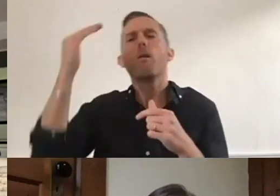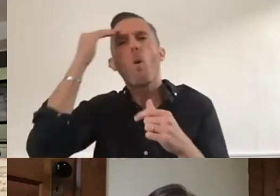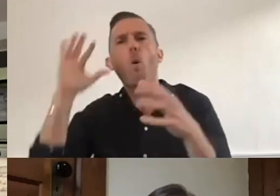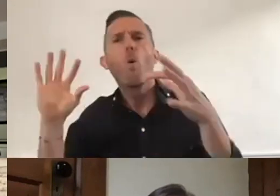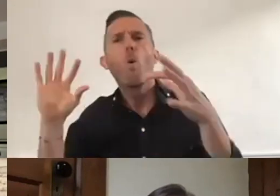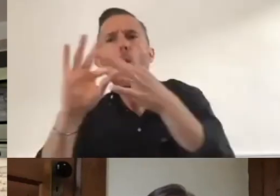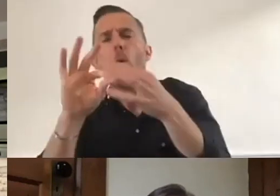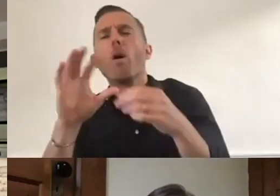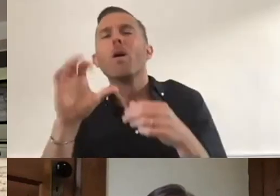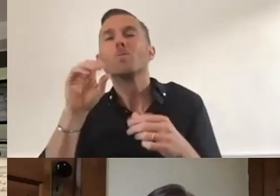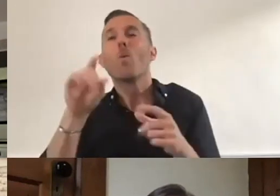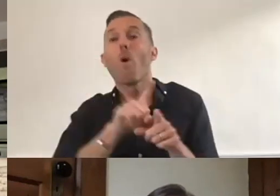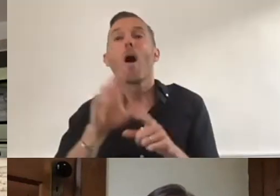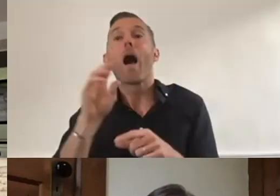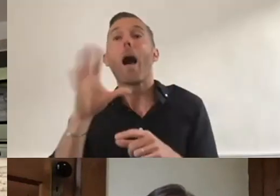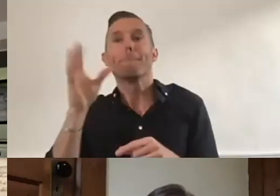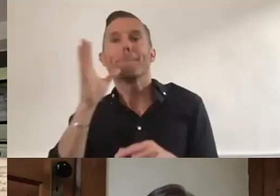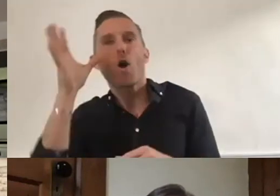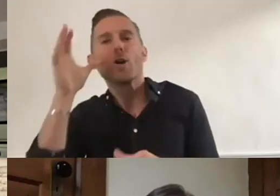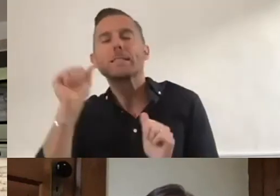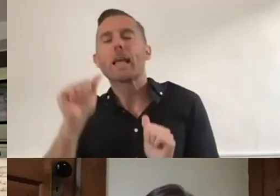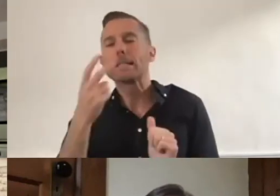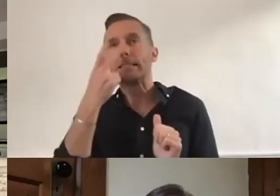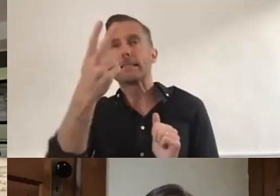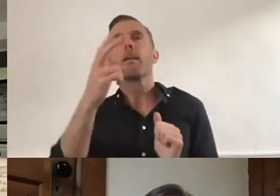to see that kids can have